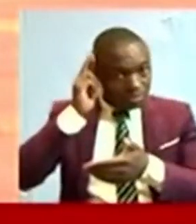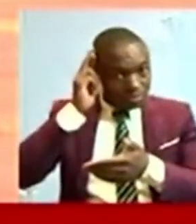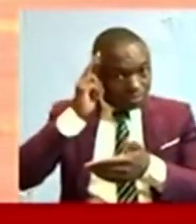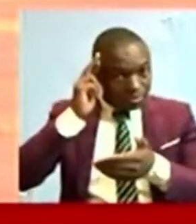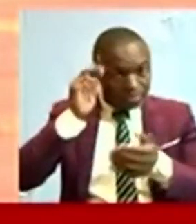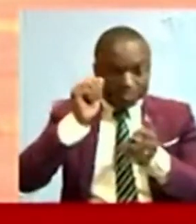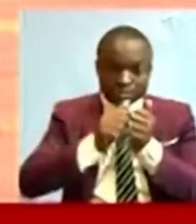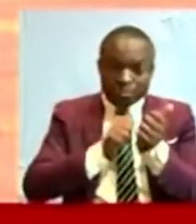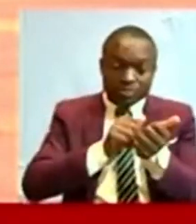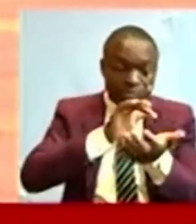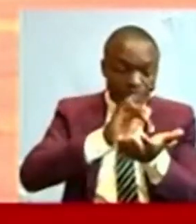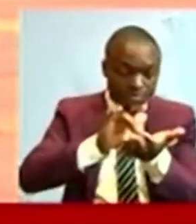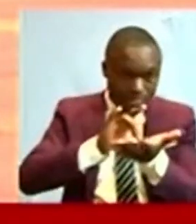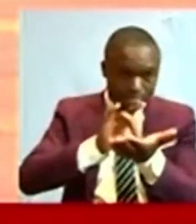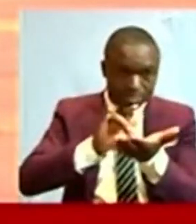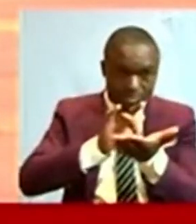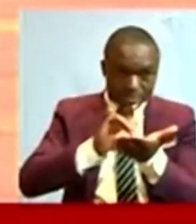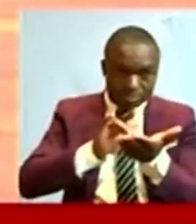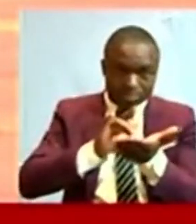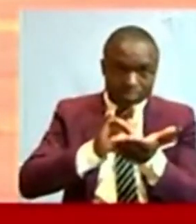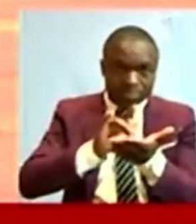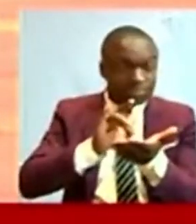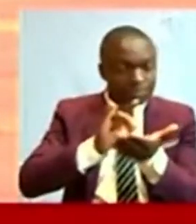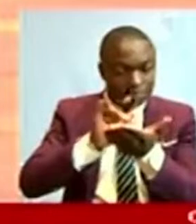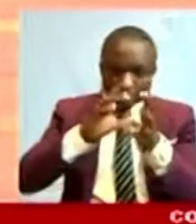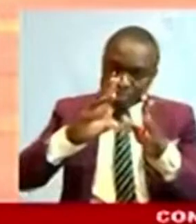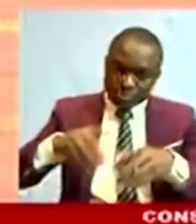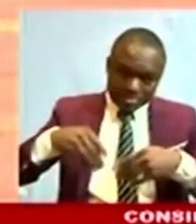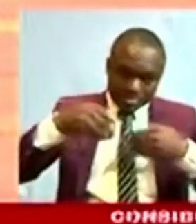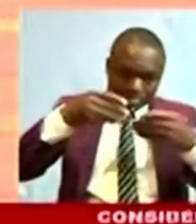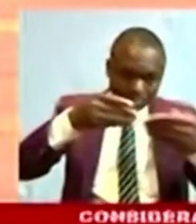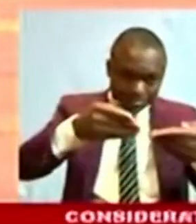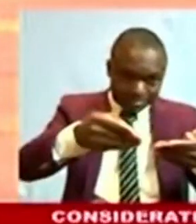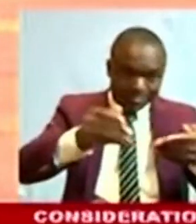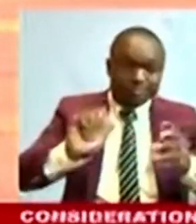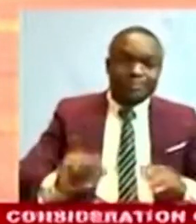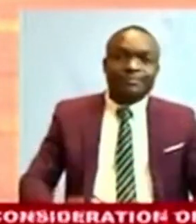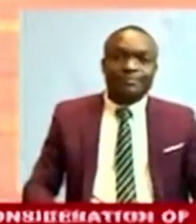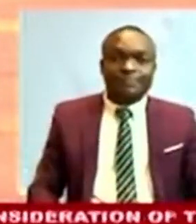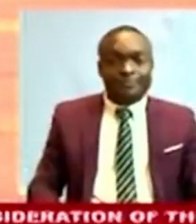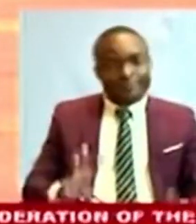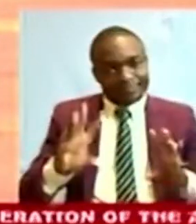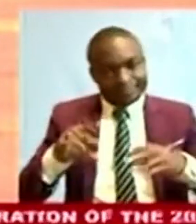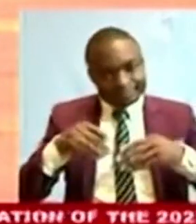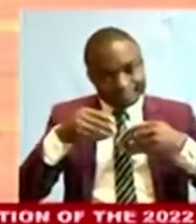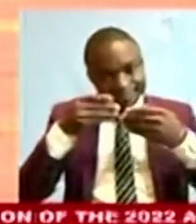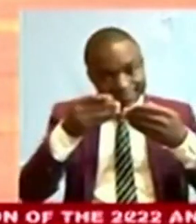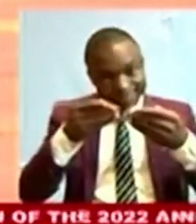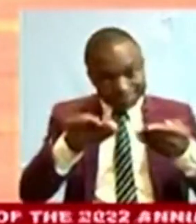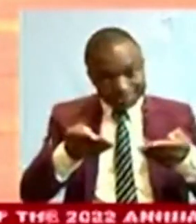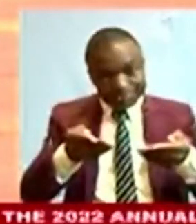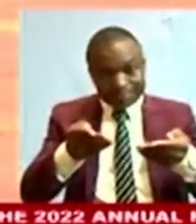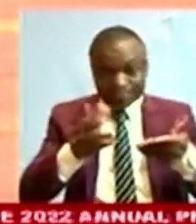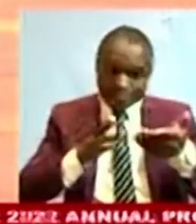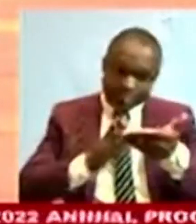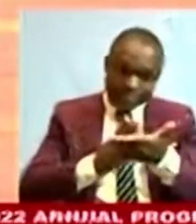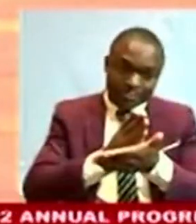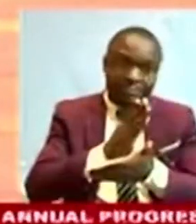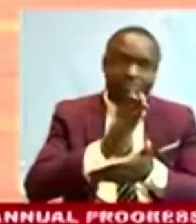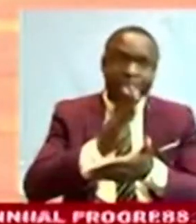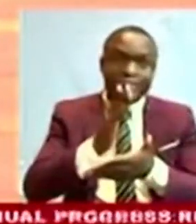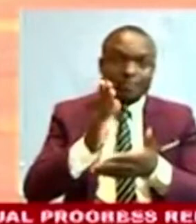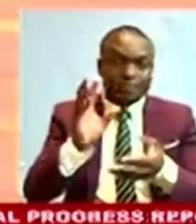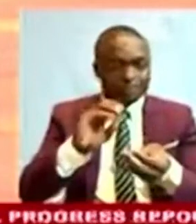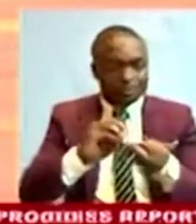medicines and medical supplies. They have given corrected figures, as